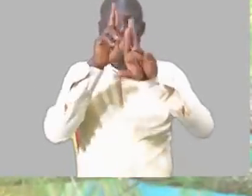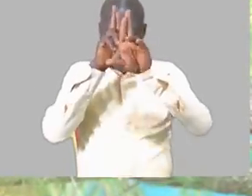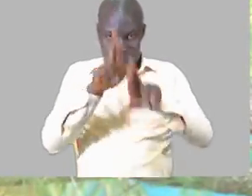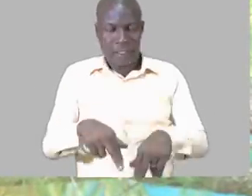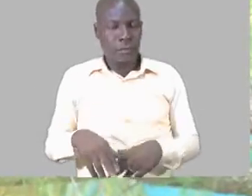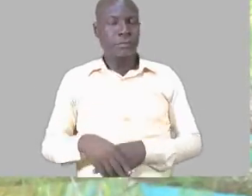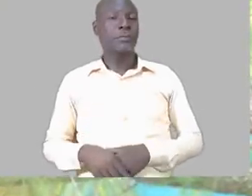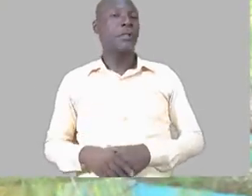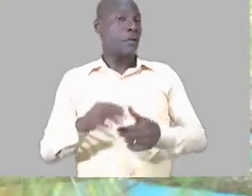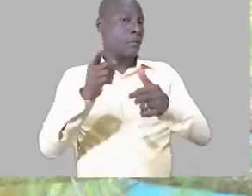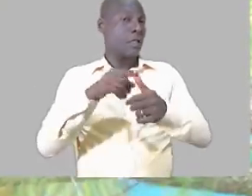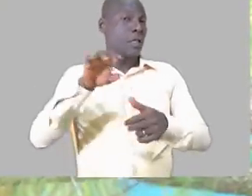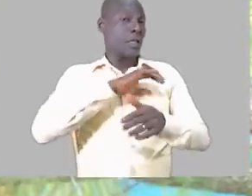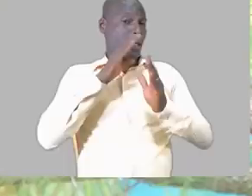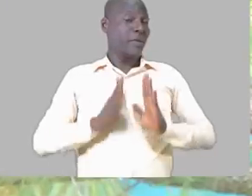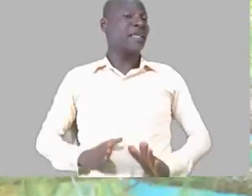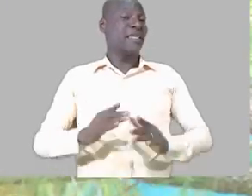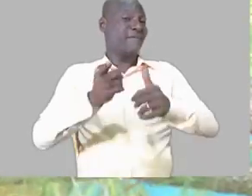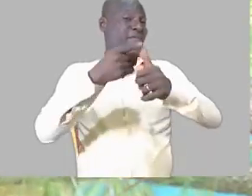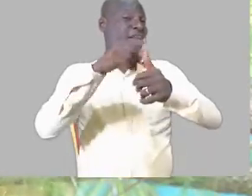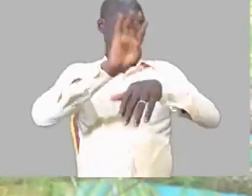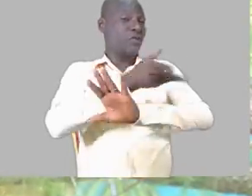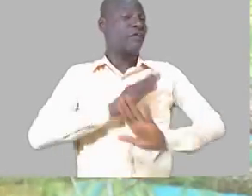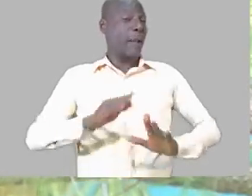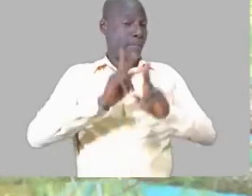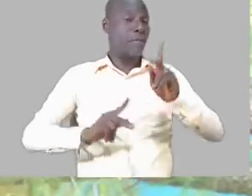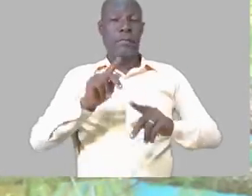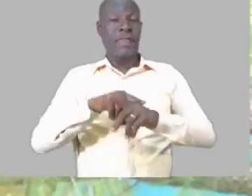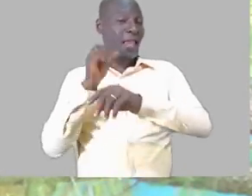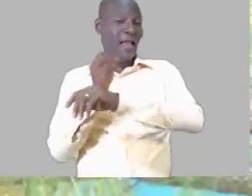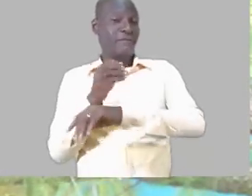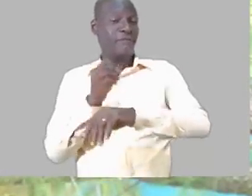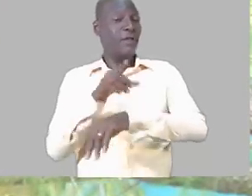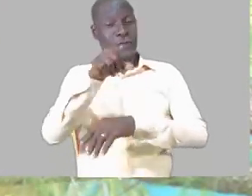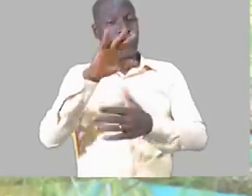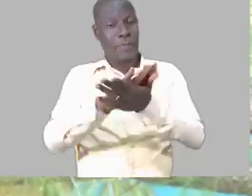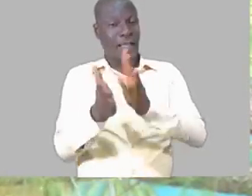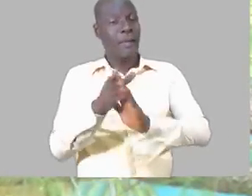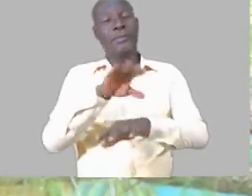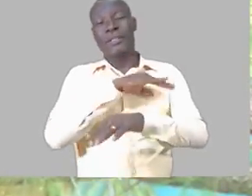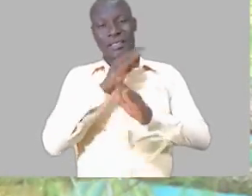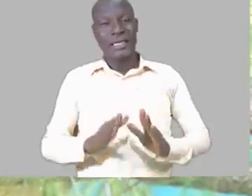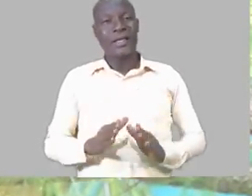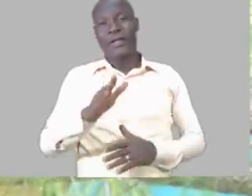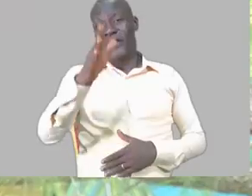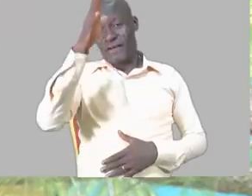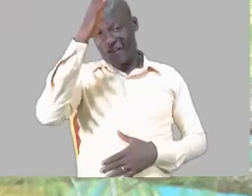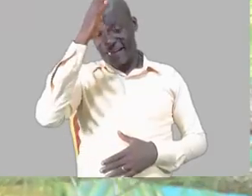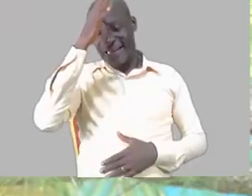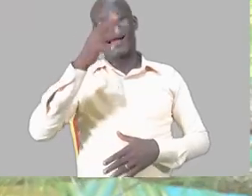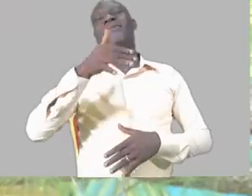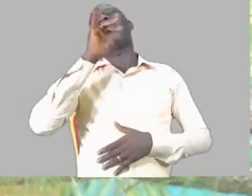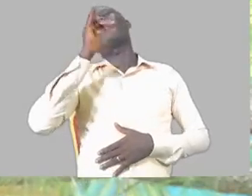me nkasa nkyere mo me nkrofo o church of christ fo se wo ba beye christo ni ena o papa ebro